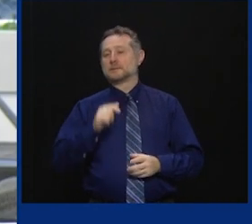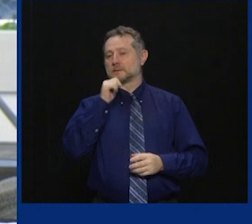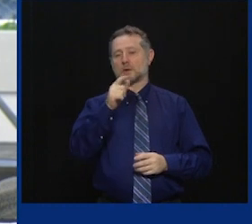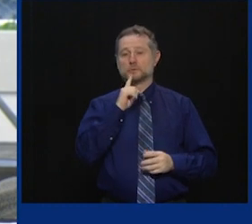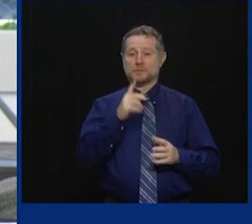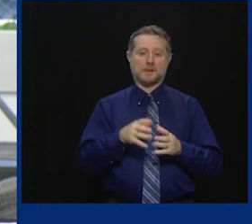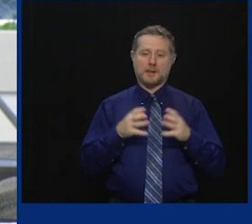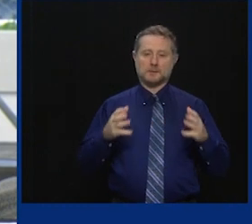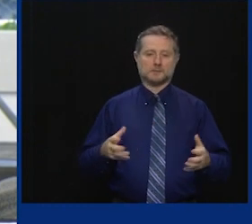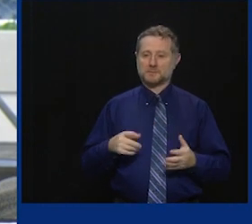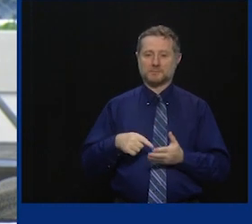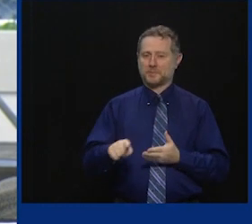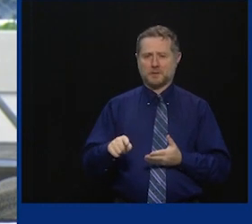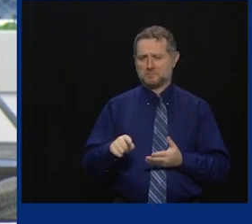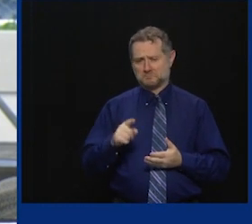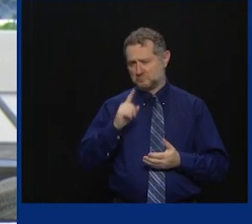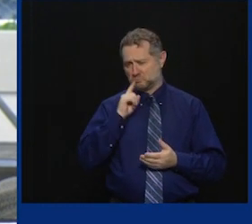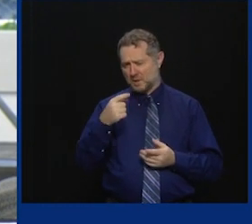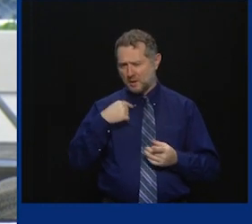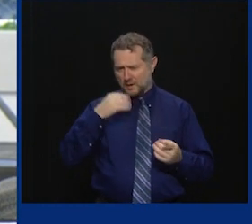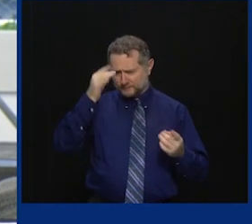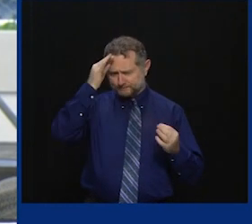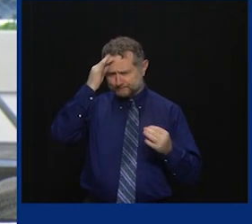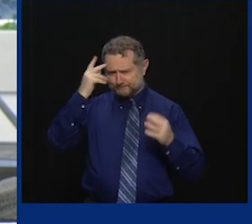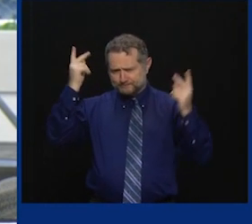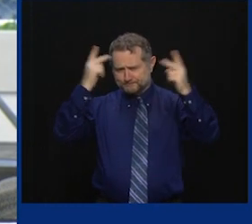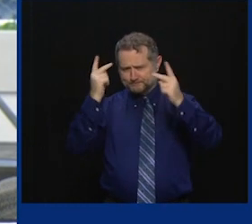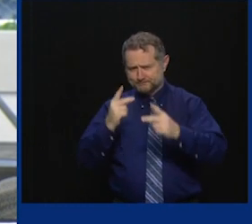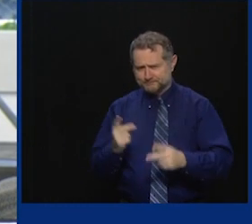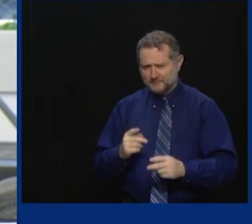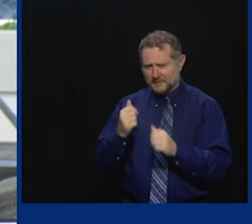And I actually calculated what the actual price is per family.